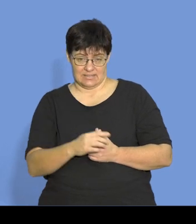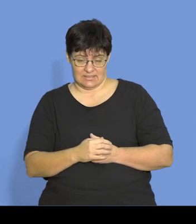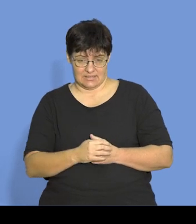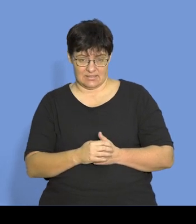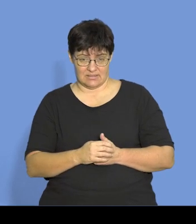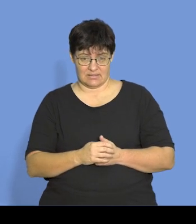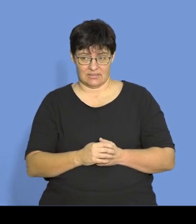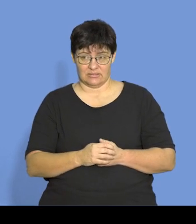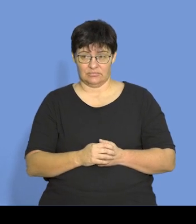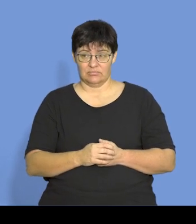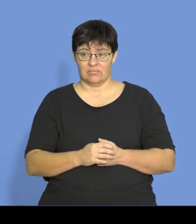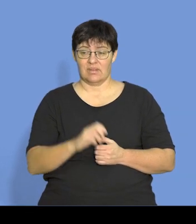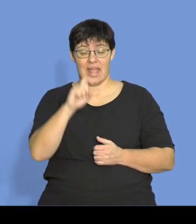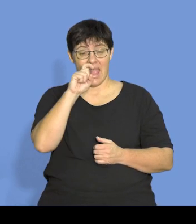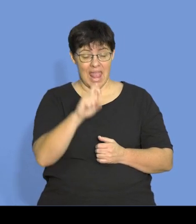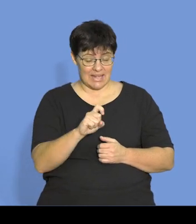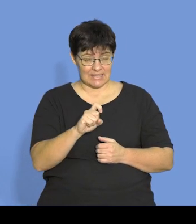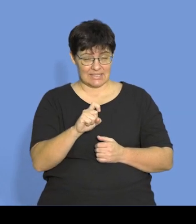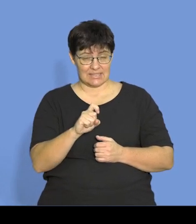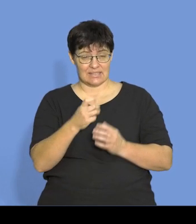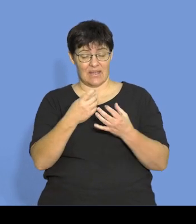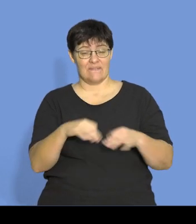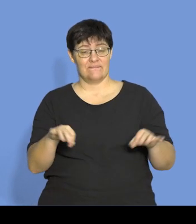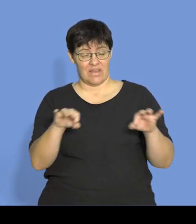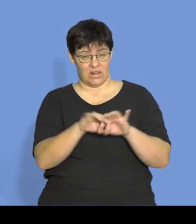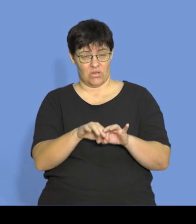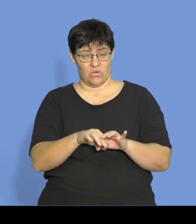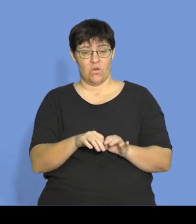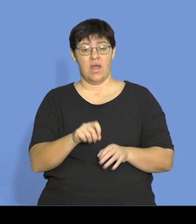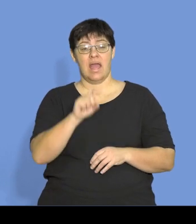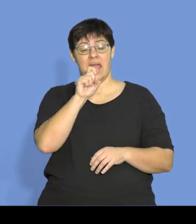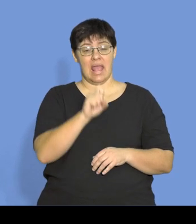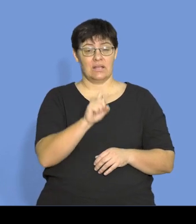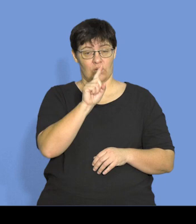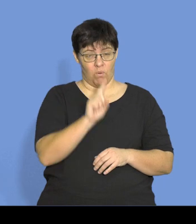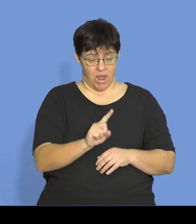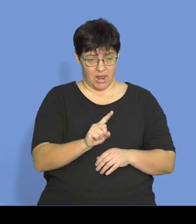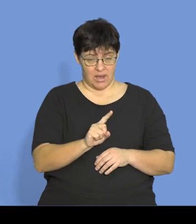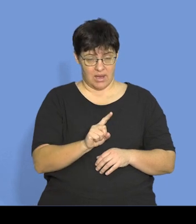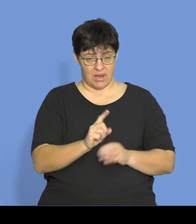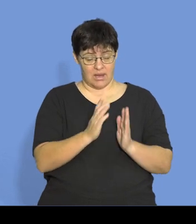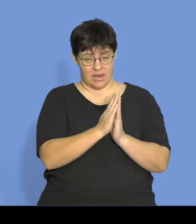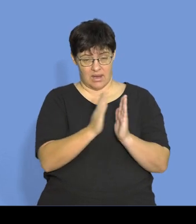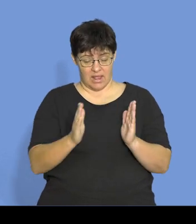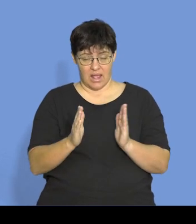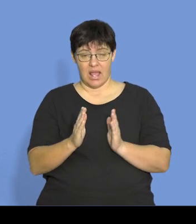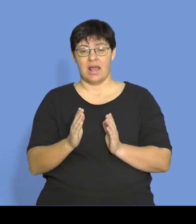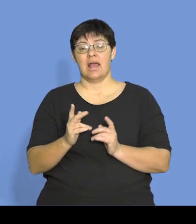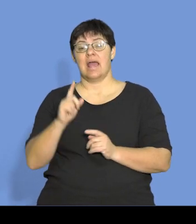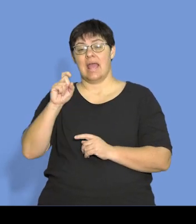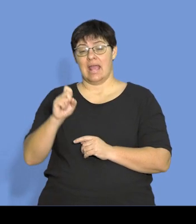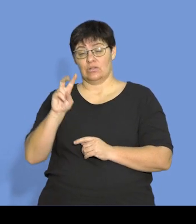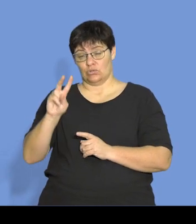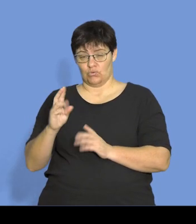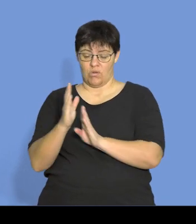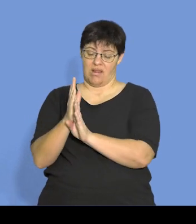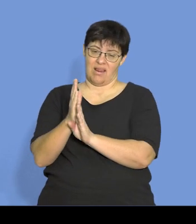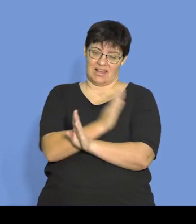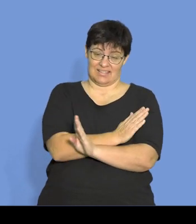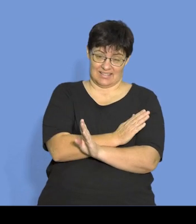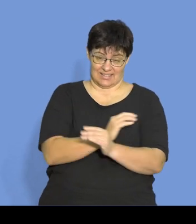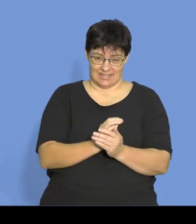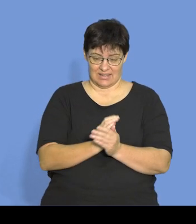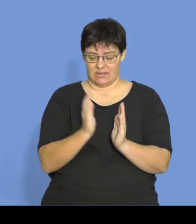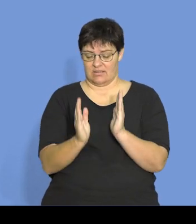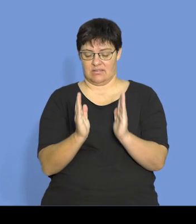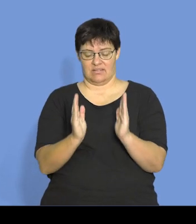x values will be greater than x1 and less than x2. So